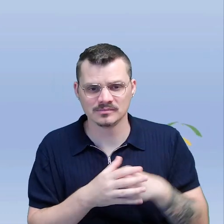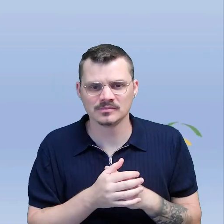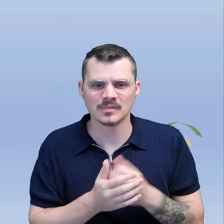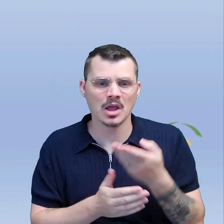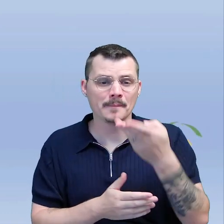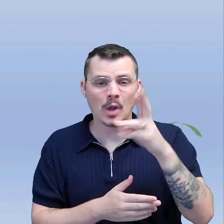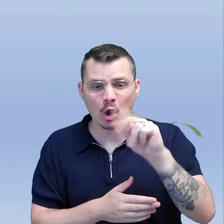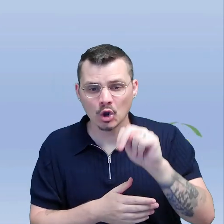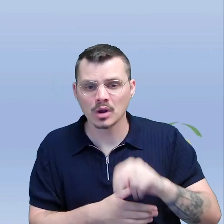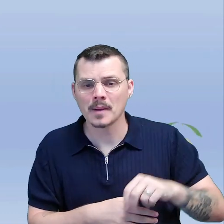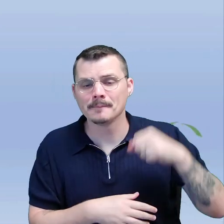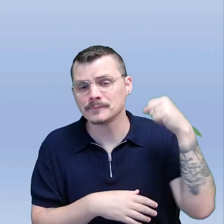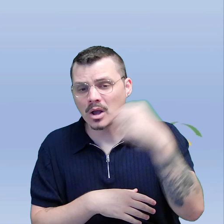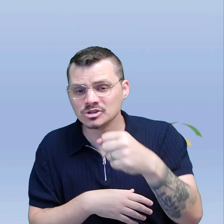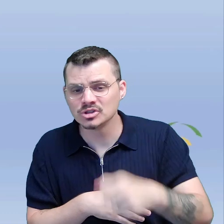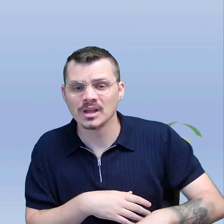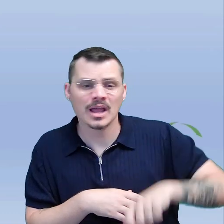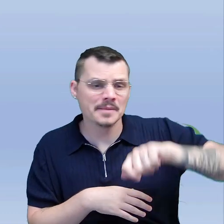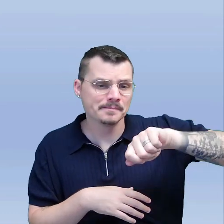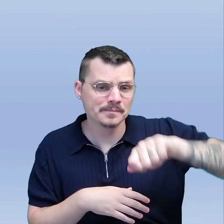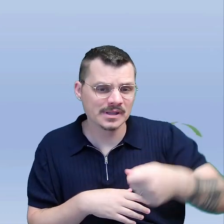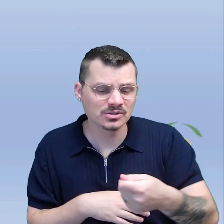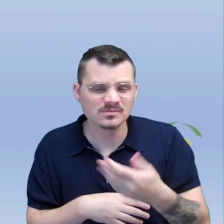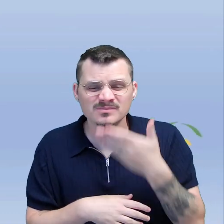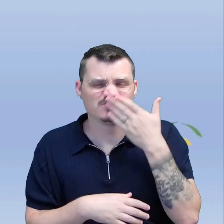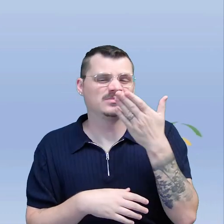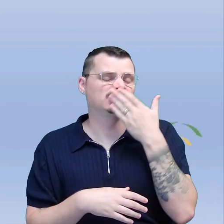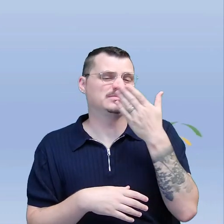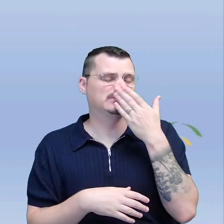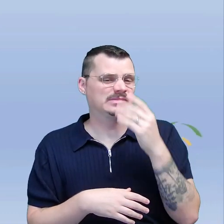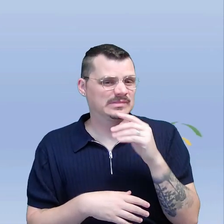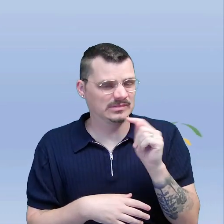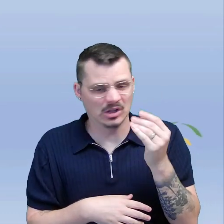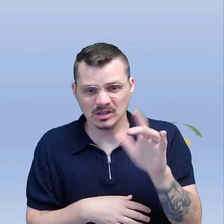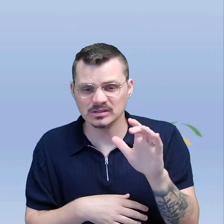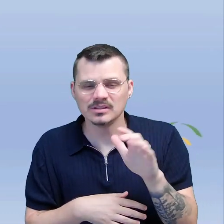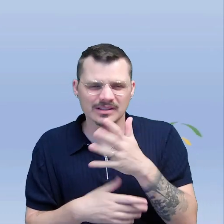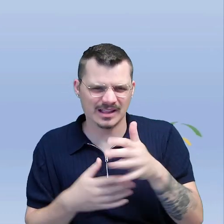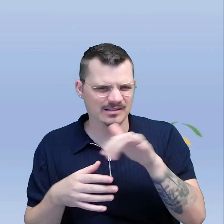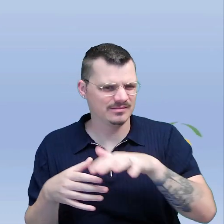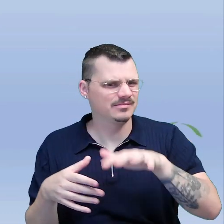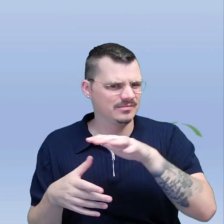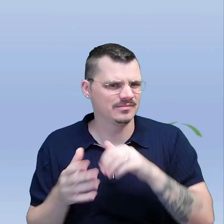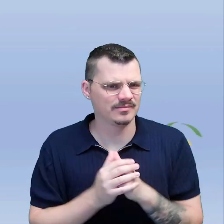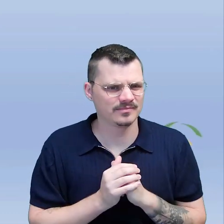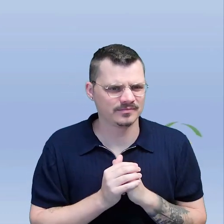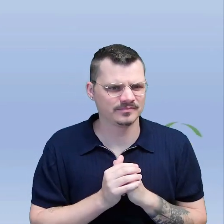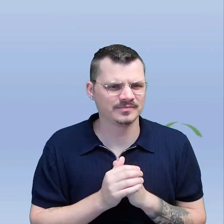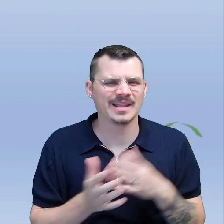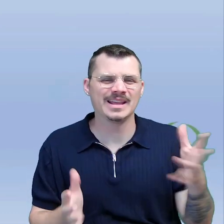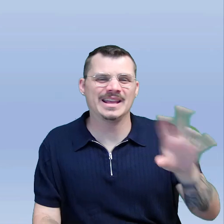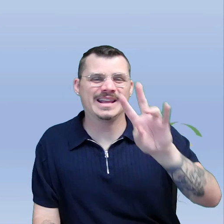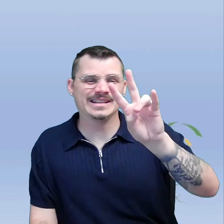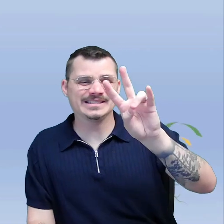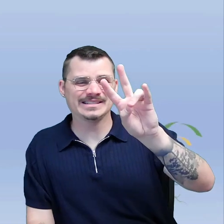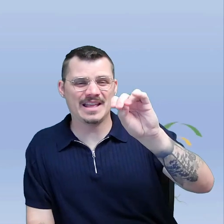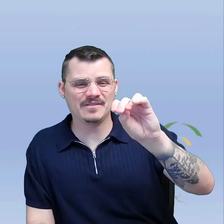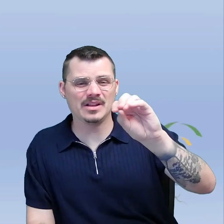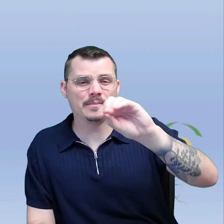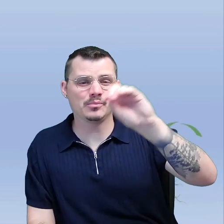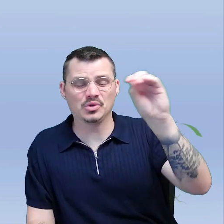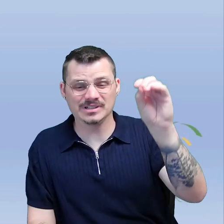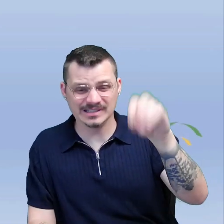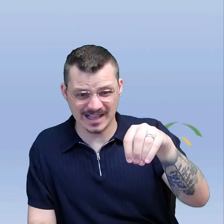Burning, punching, pinching, noxious vapors, things of that nature. And 70%